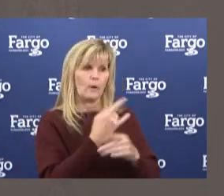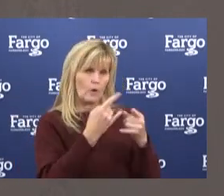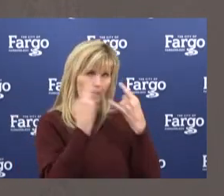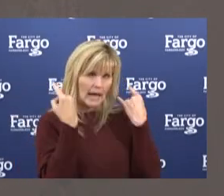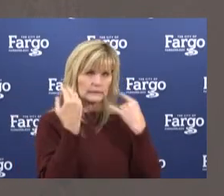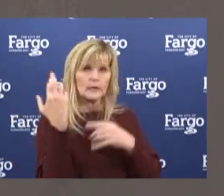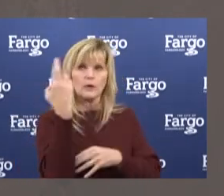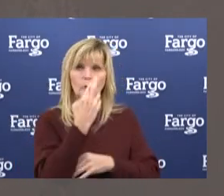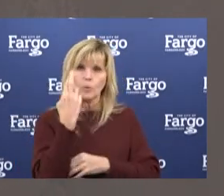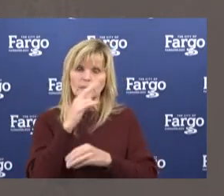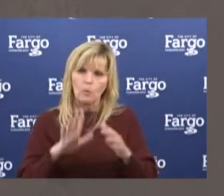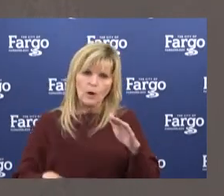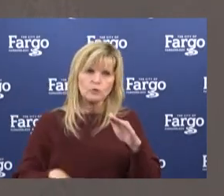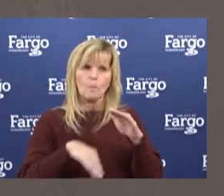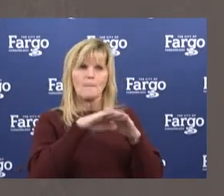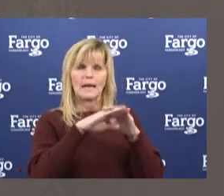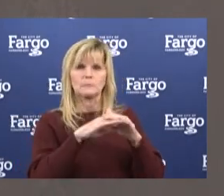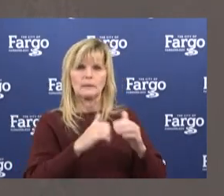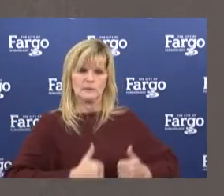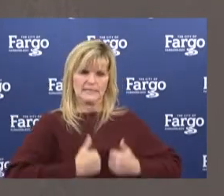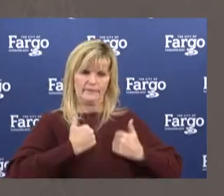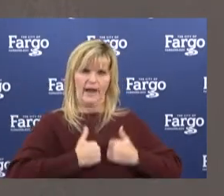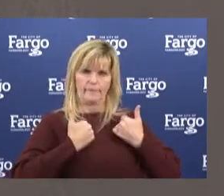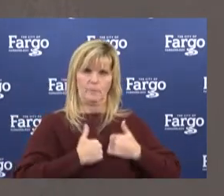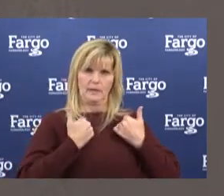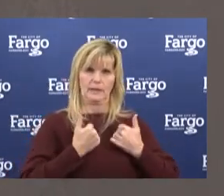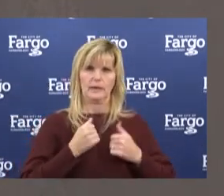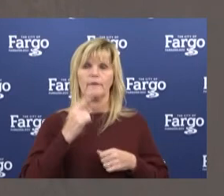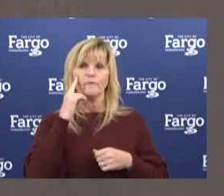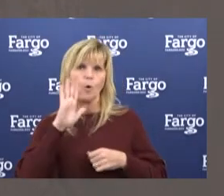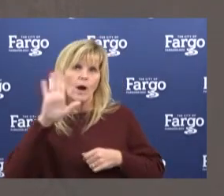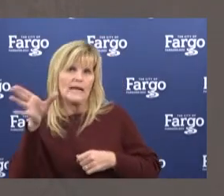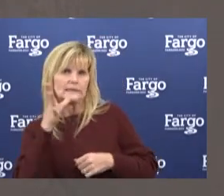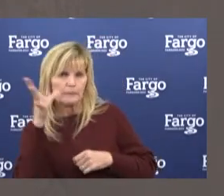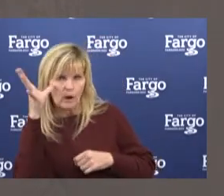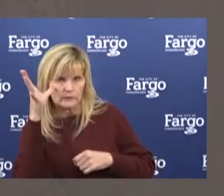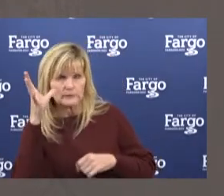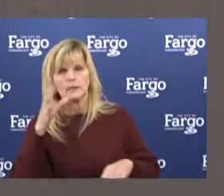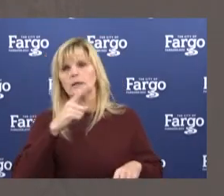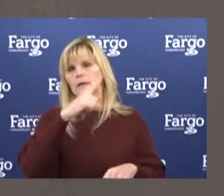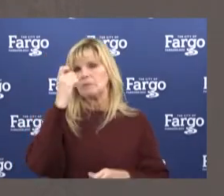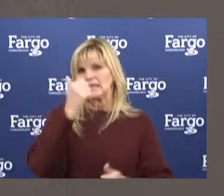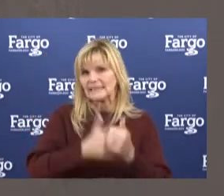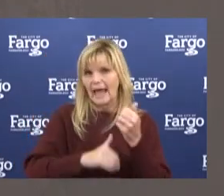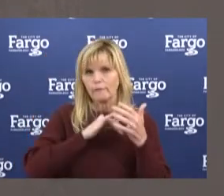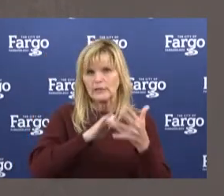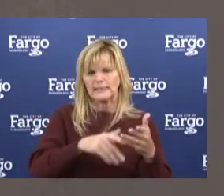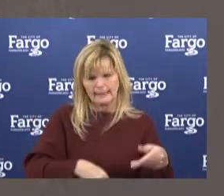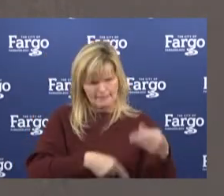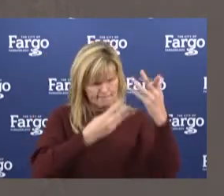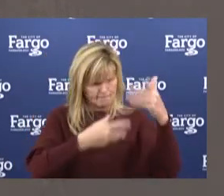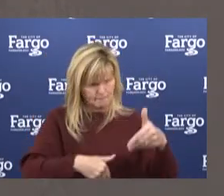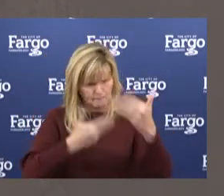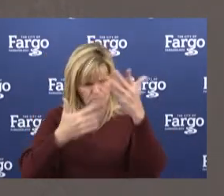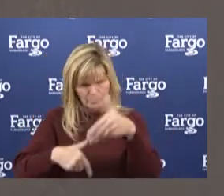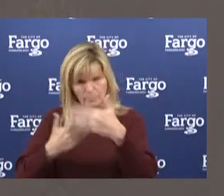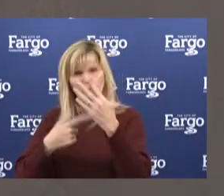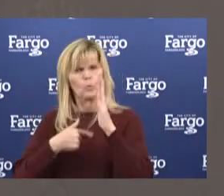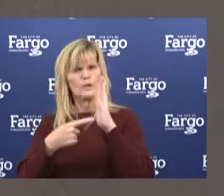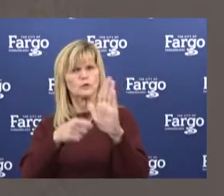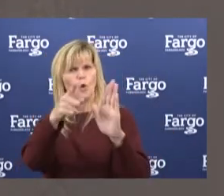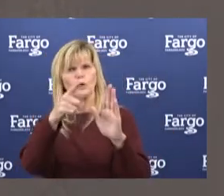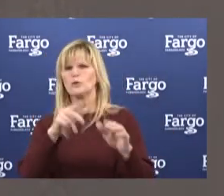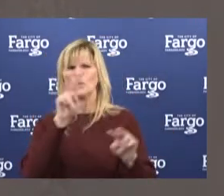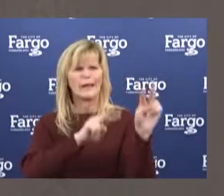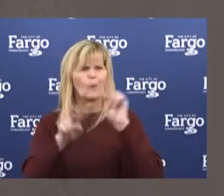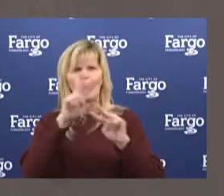to maximize the survivability of his parents. Because every study they pull up, as we saw earlier, you could probably go